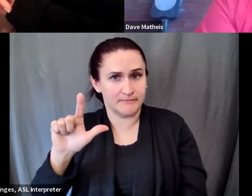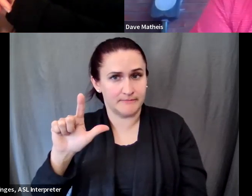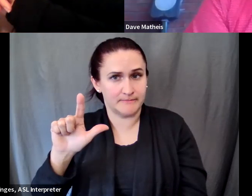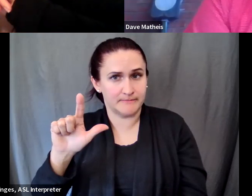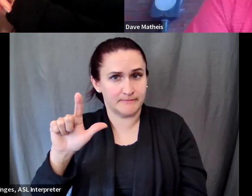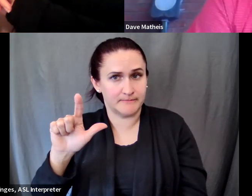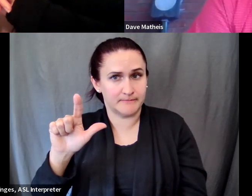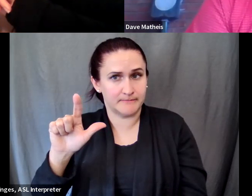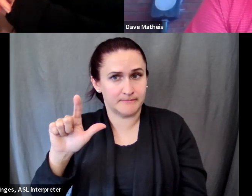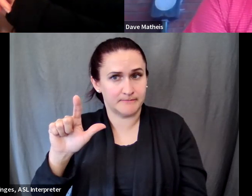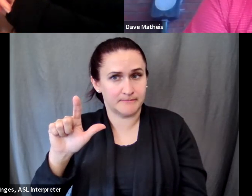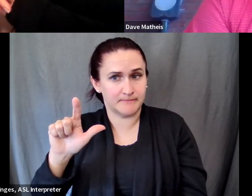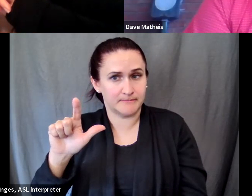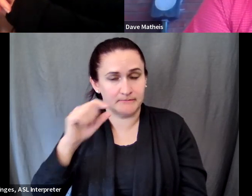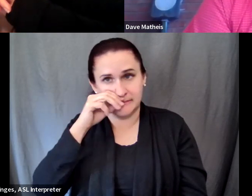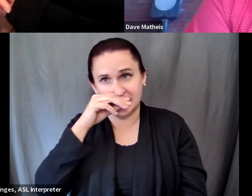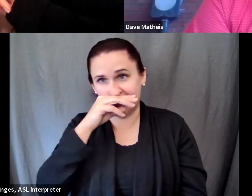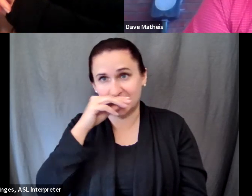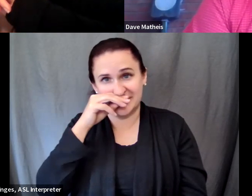and